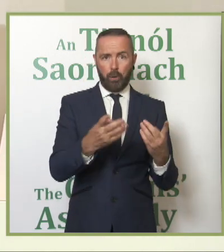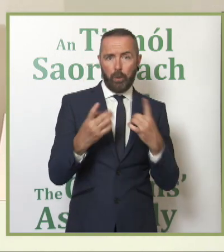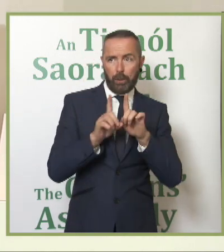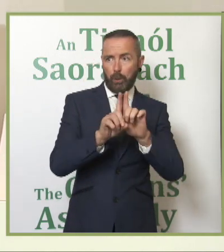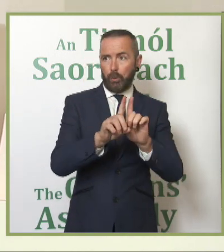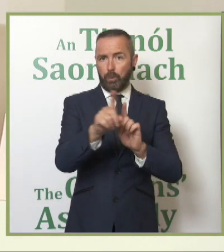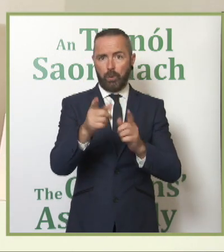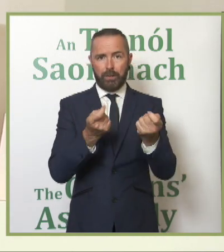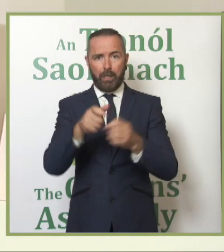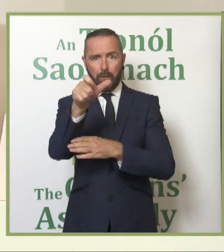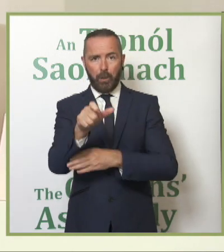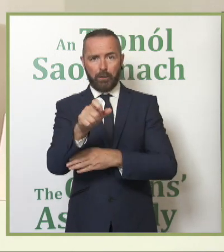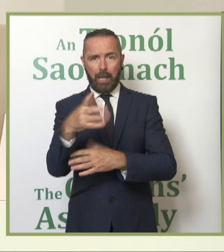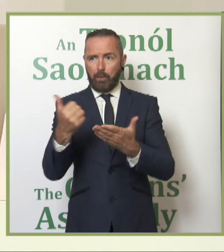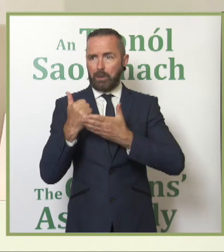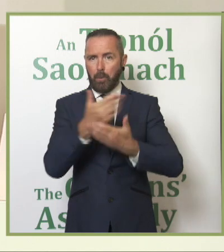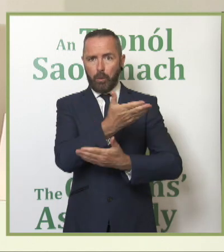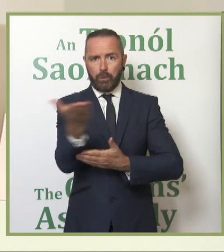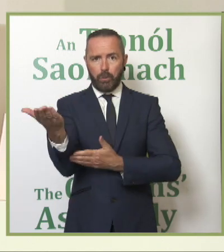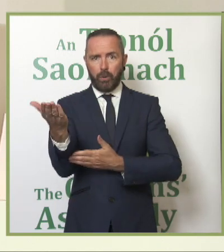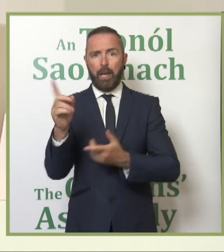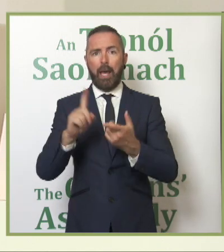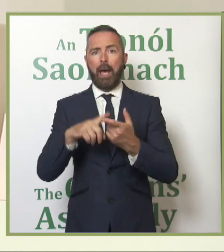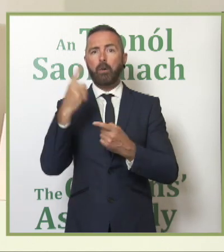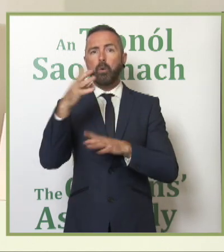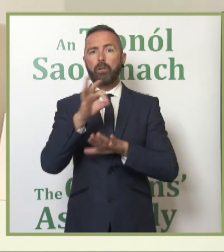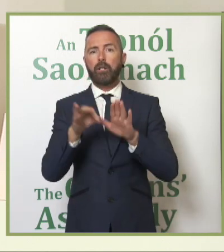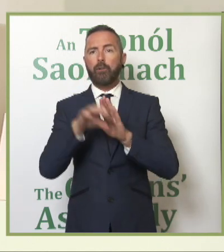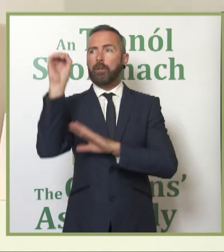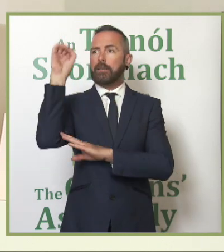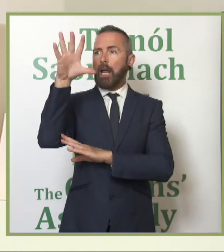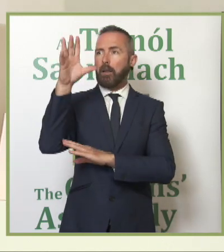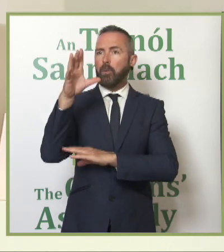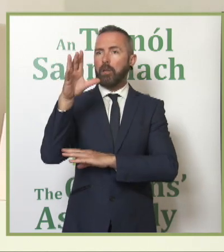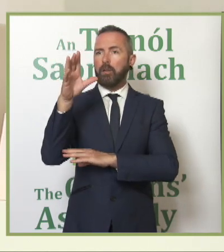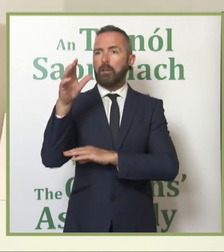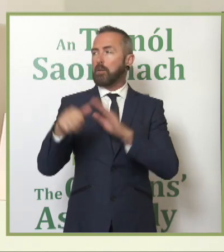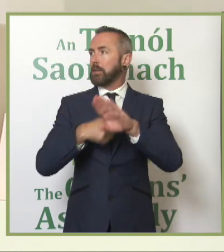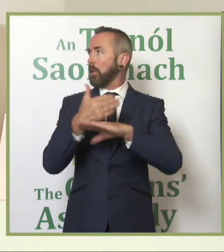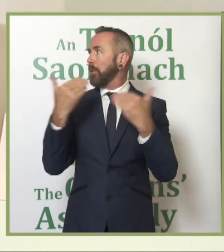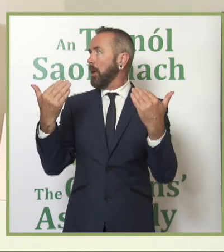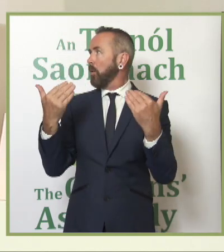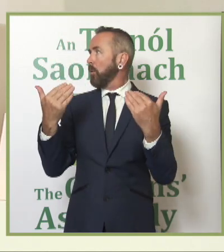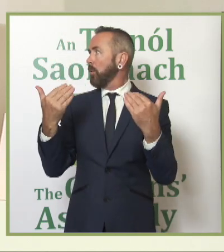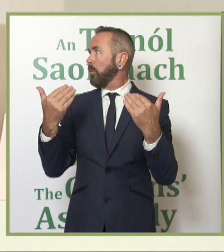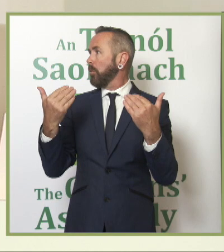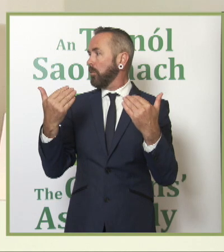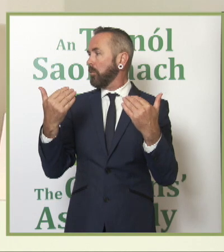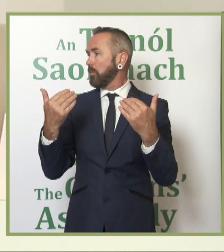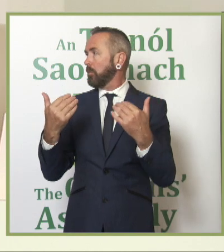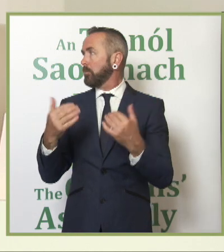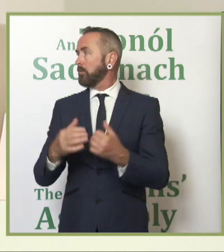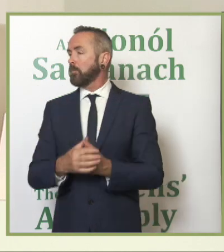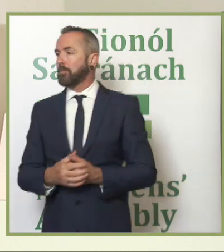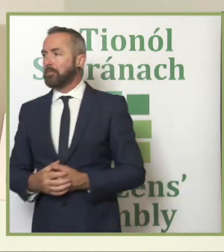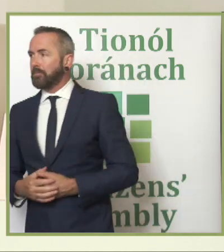chairperson, the supports that we have around it, and we've one governance slide which the guys are pulling up right now. Just another 60 seconds. Another 60 seconds.